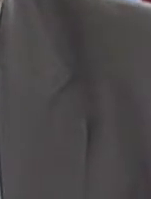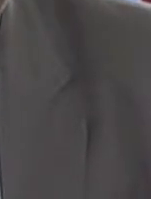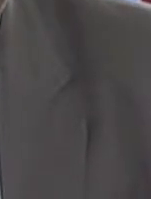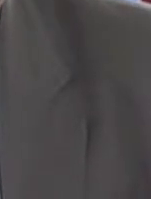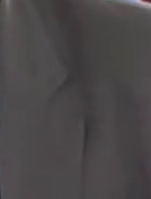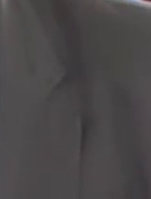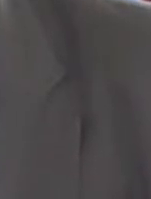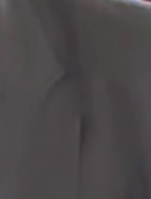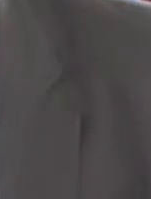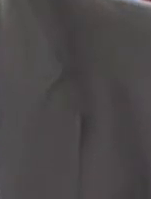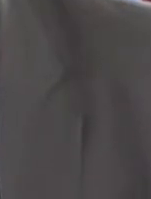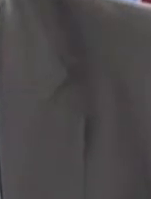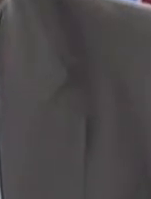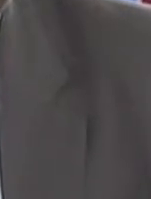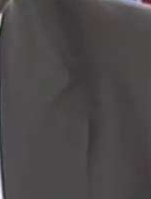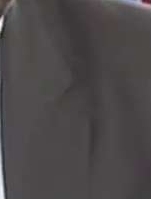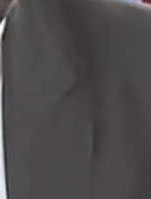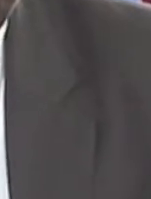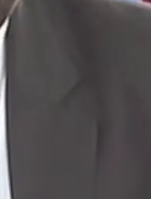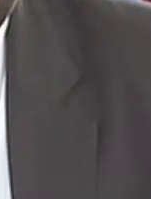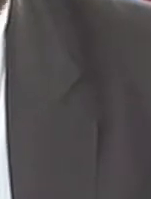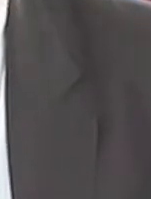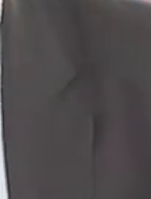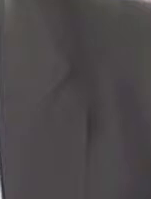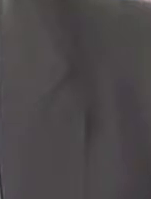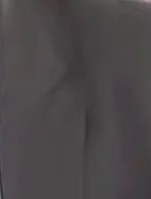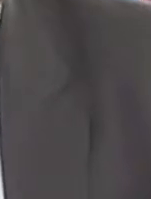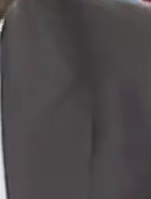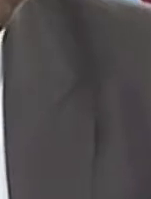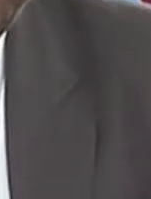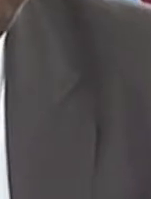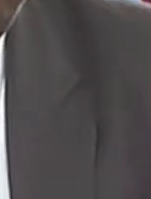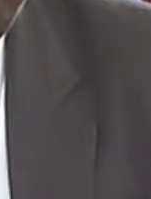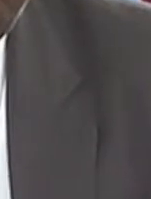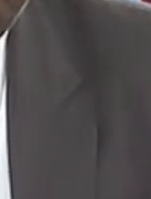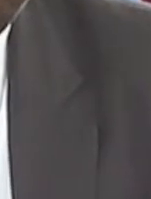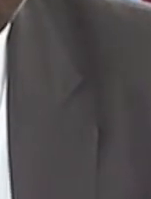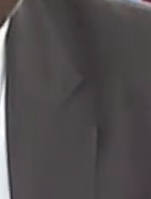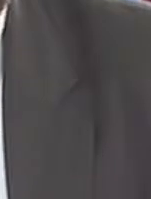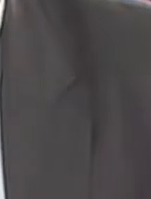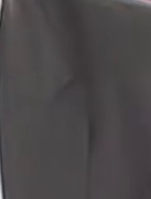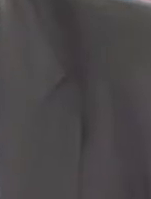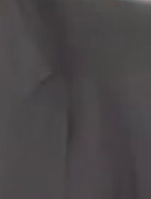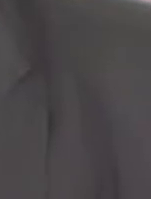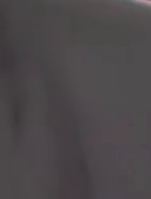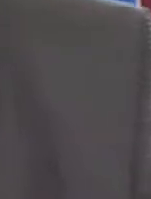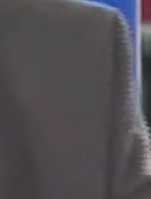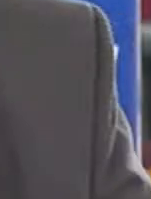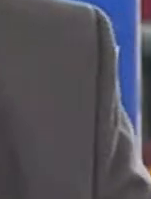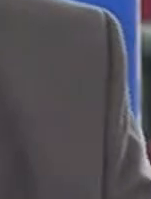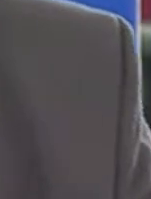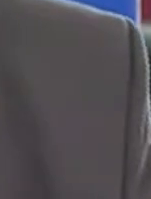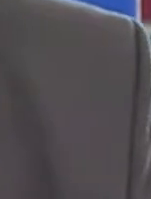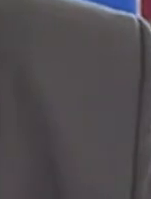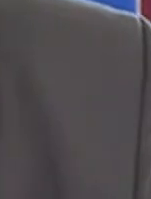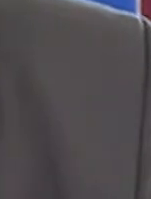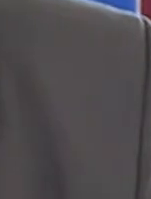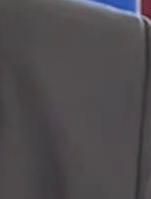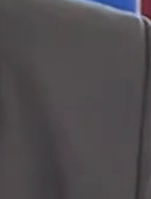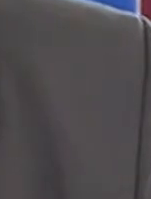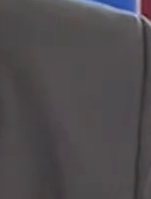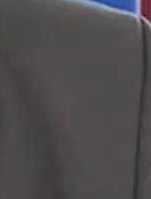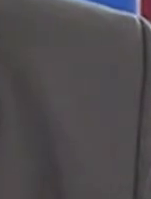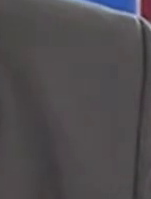knowledge, innovation, and collaboration flourish. And now, it is with this honor to introduce to you